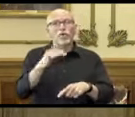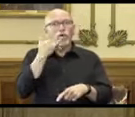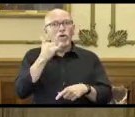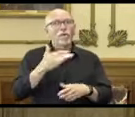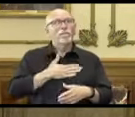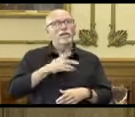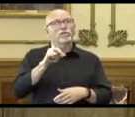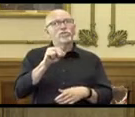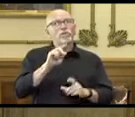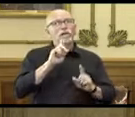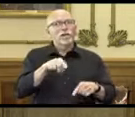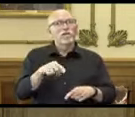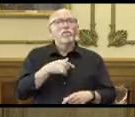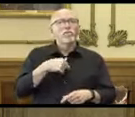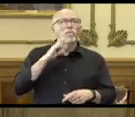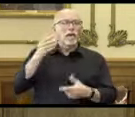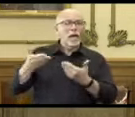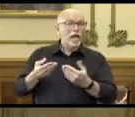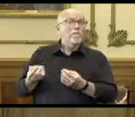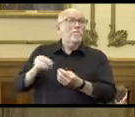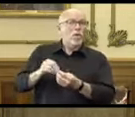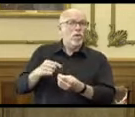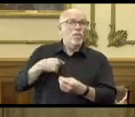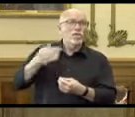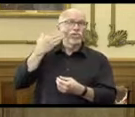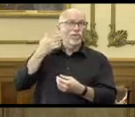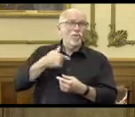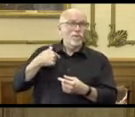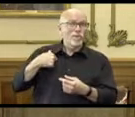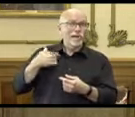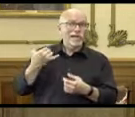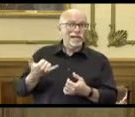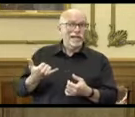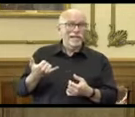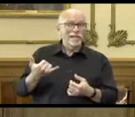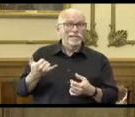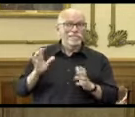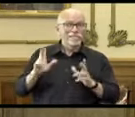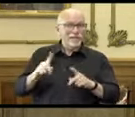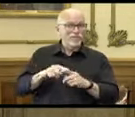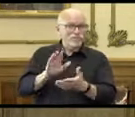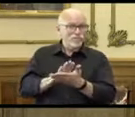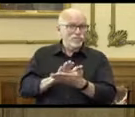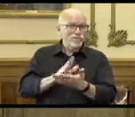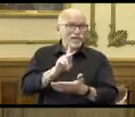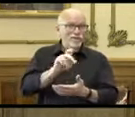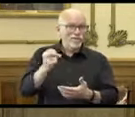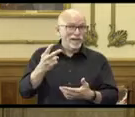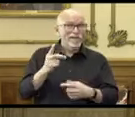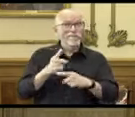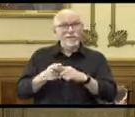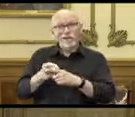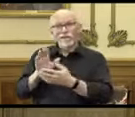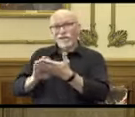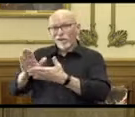so. We're going to hire more. We know that as we go back into school, both K through 12 and also in higher education, that